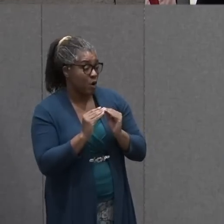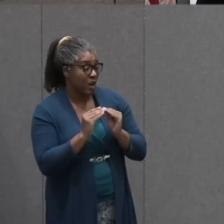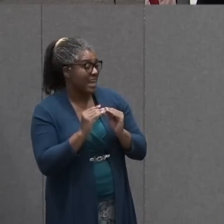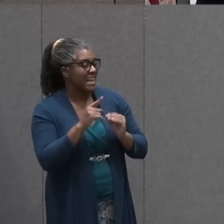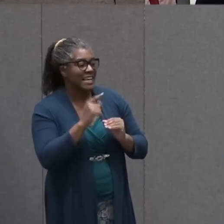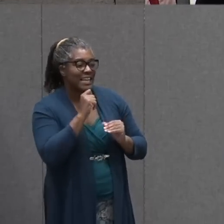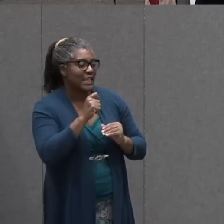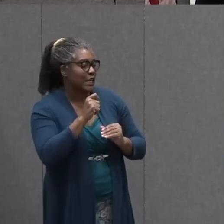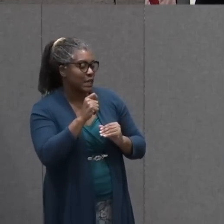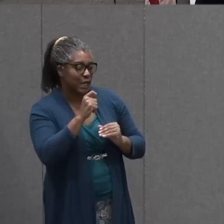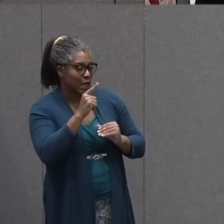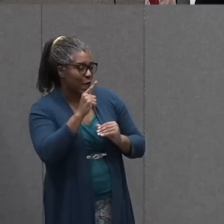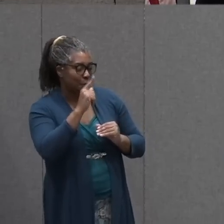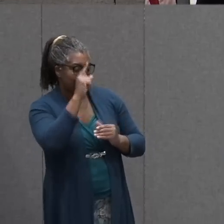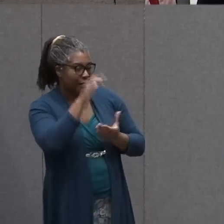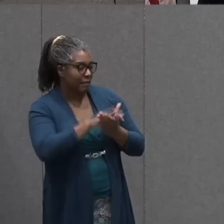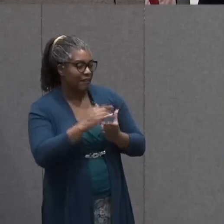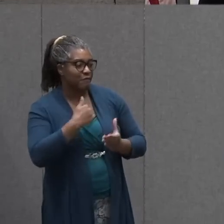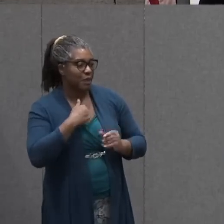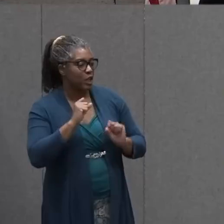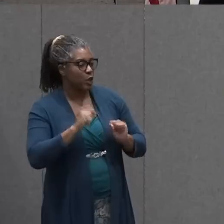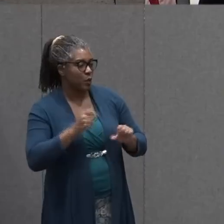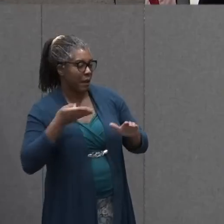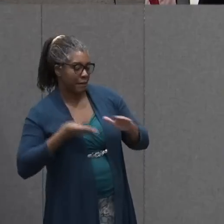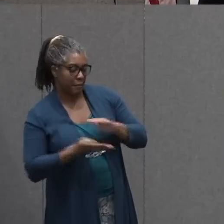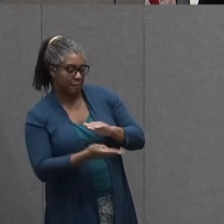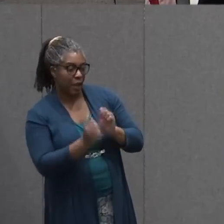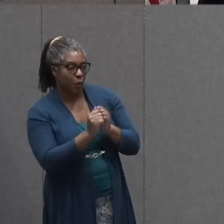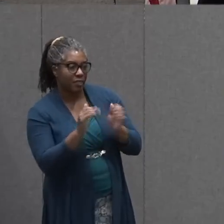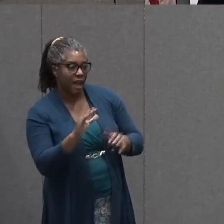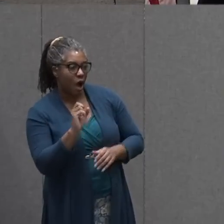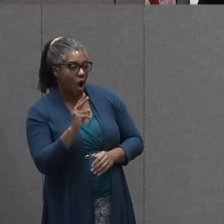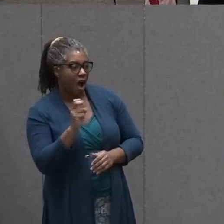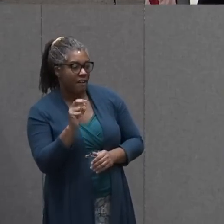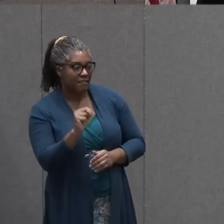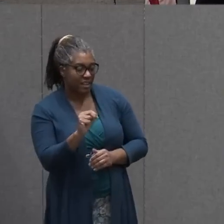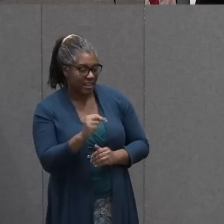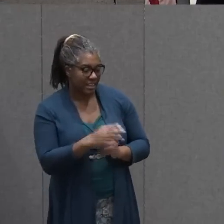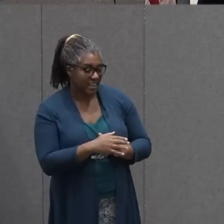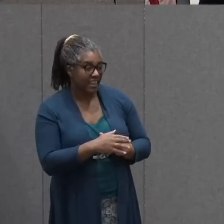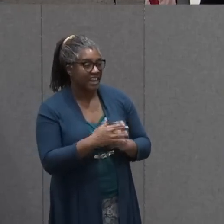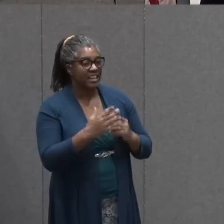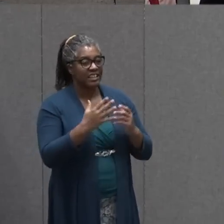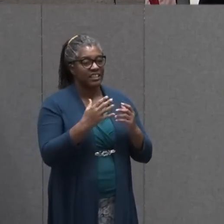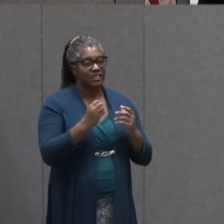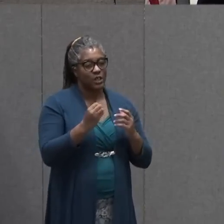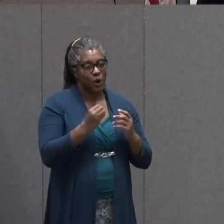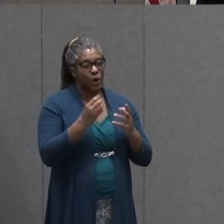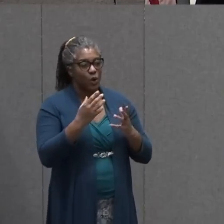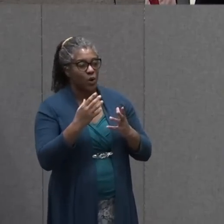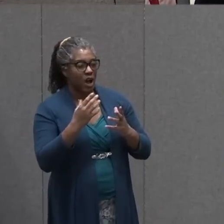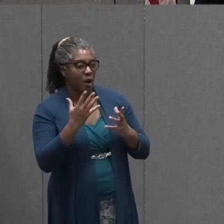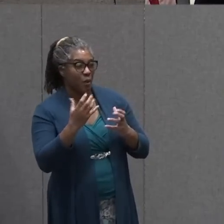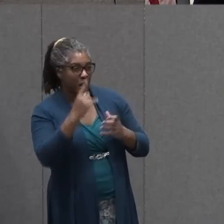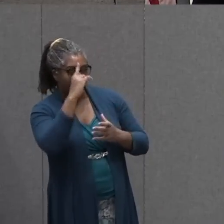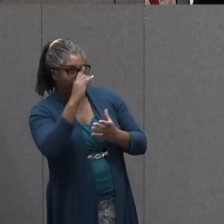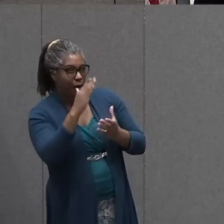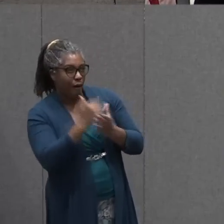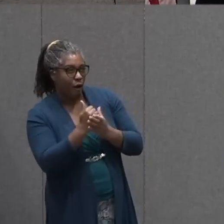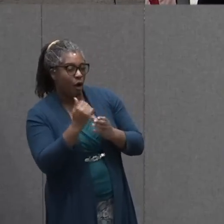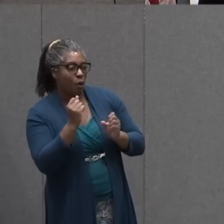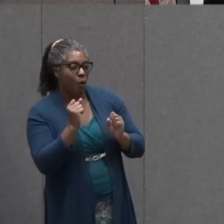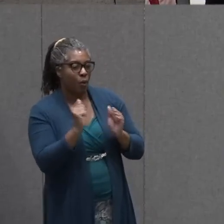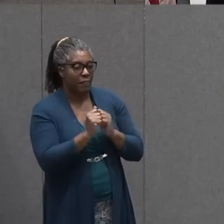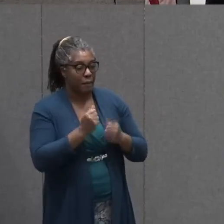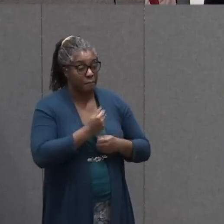without an oven. Right. And right. so I'd like to work on poems and baking without an oven just to show him how fun this all